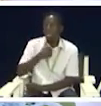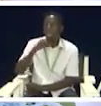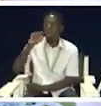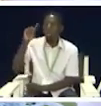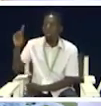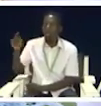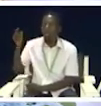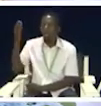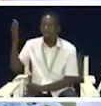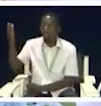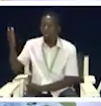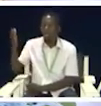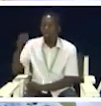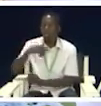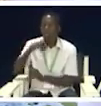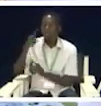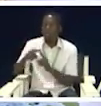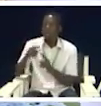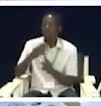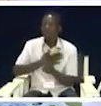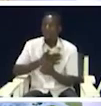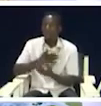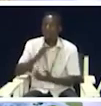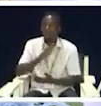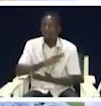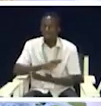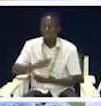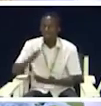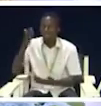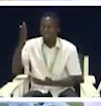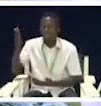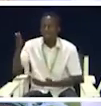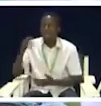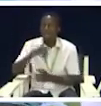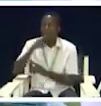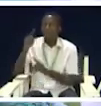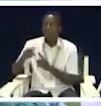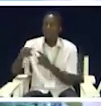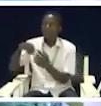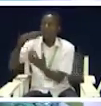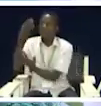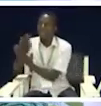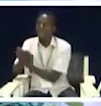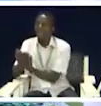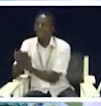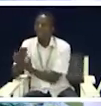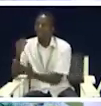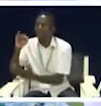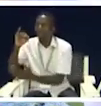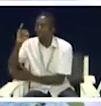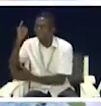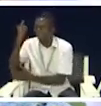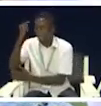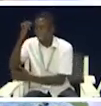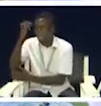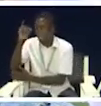heart surgery when she was 2 years over there. So when we got to India, before we got to India, I was not